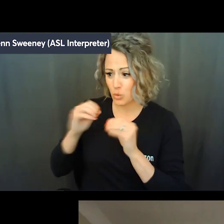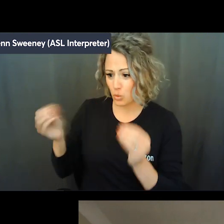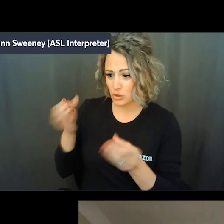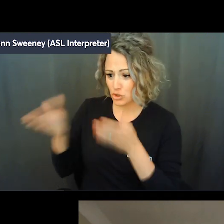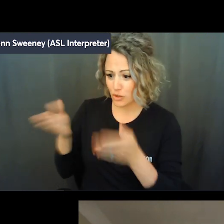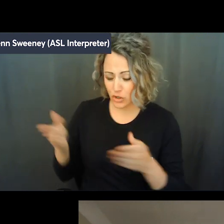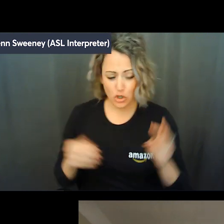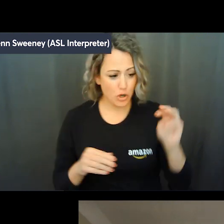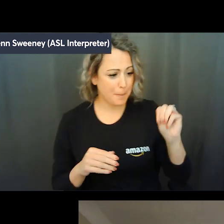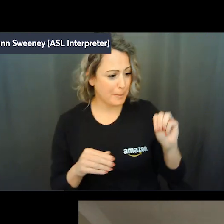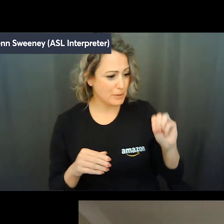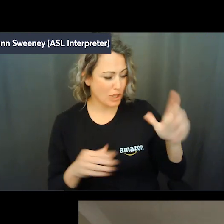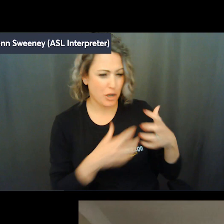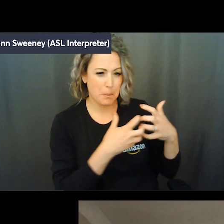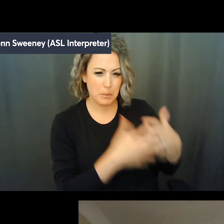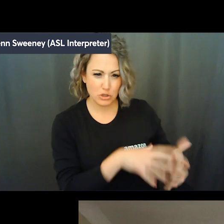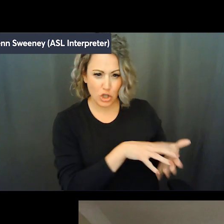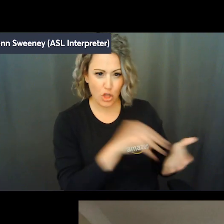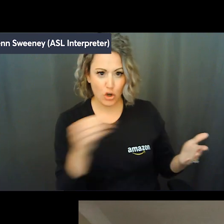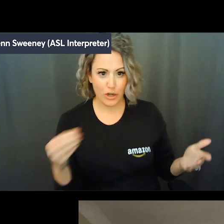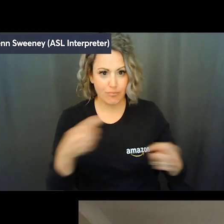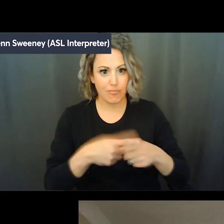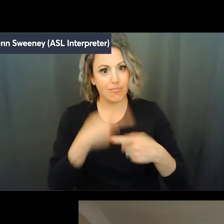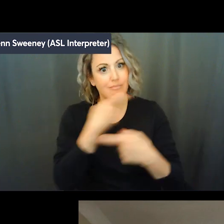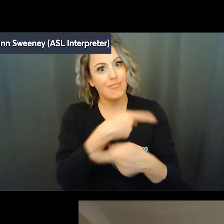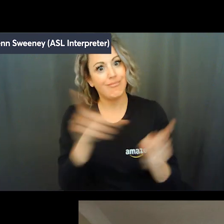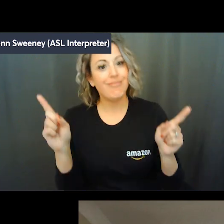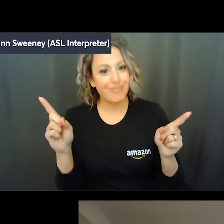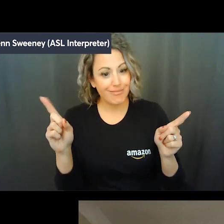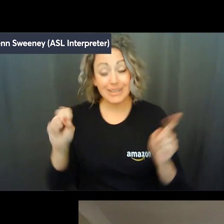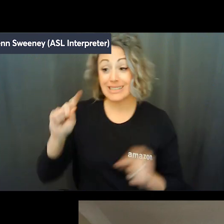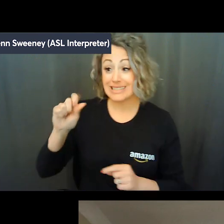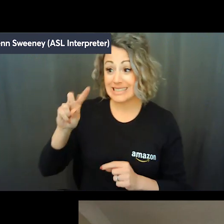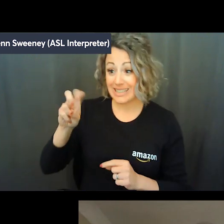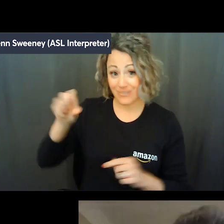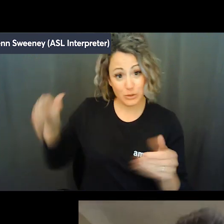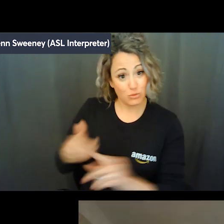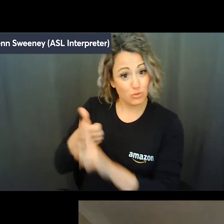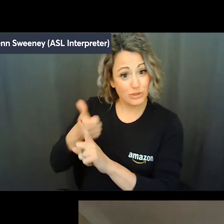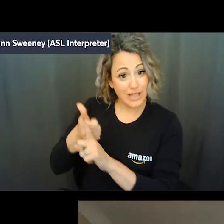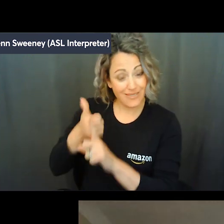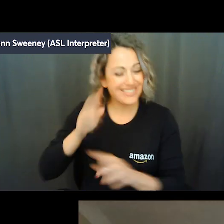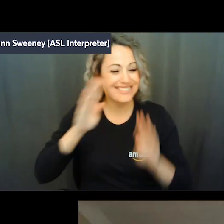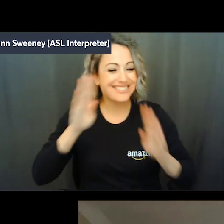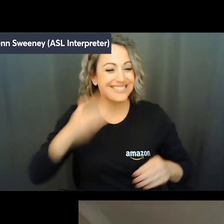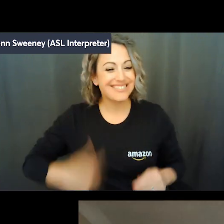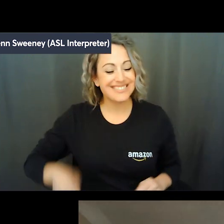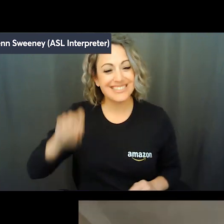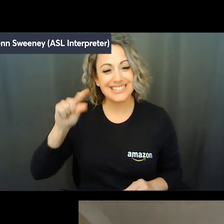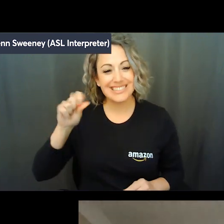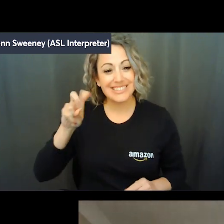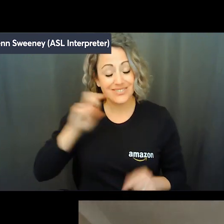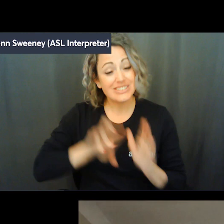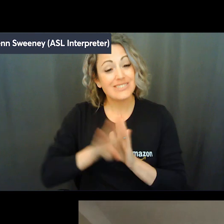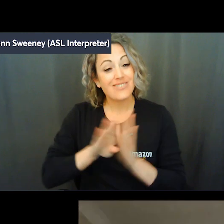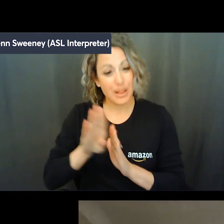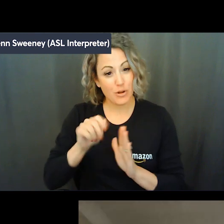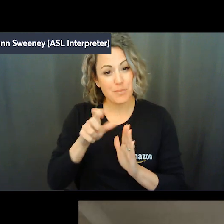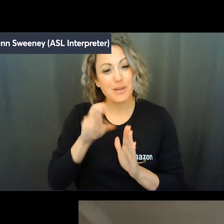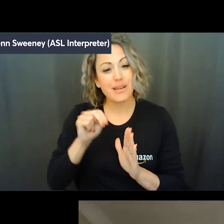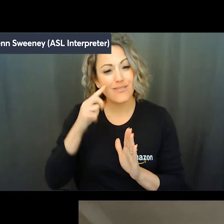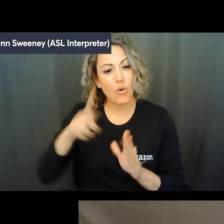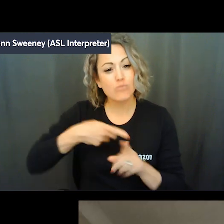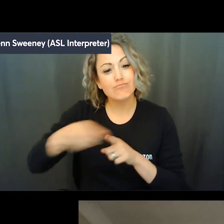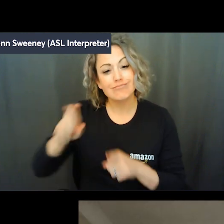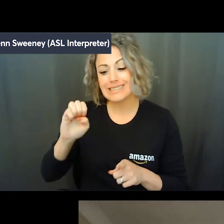machine learning. I want to give our new guest host, Steve, a chance to introduce himself now. Hi, I'm Steve Roberts. I'm a developer advocate working in the